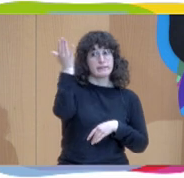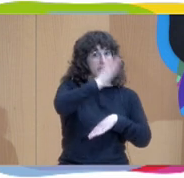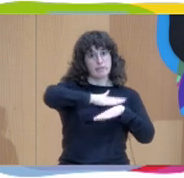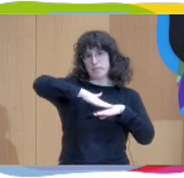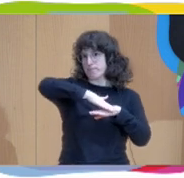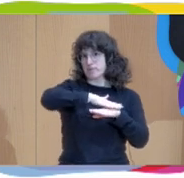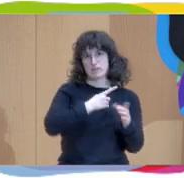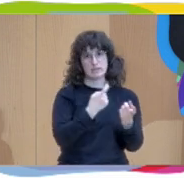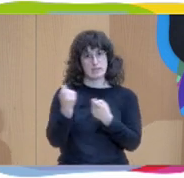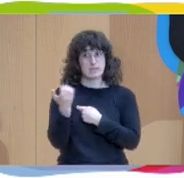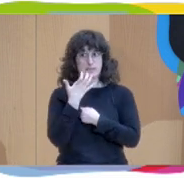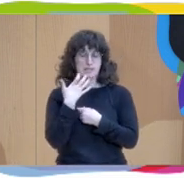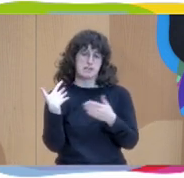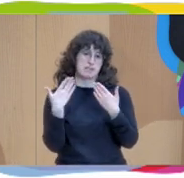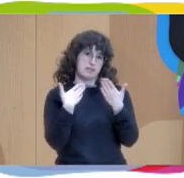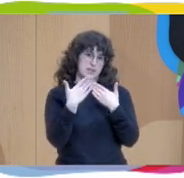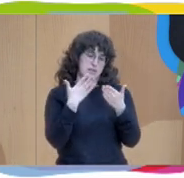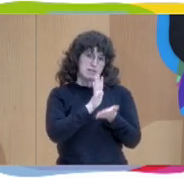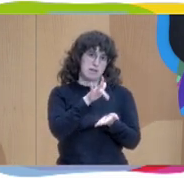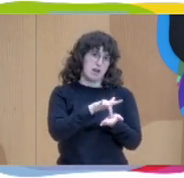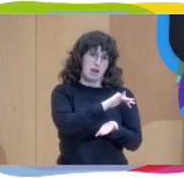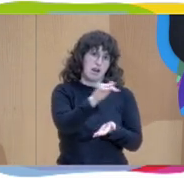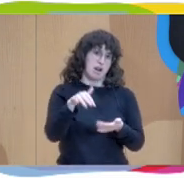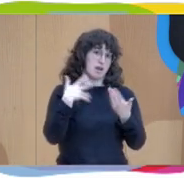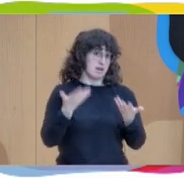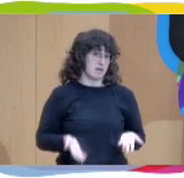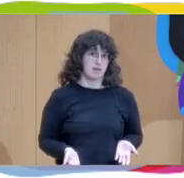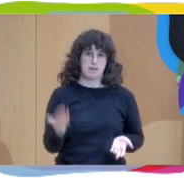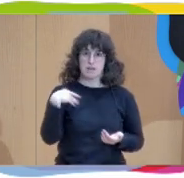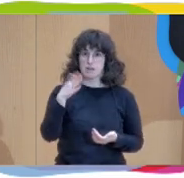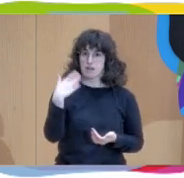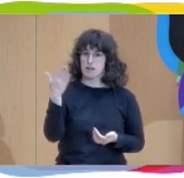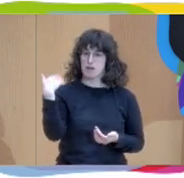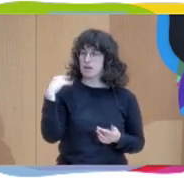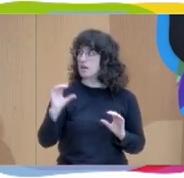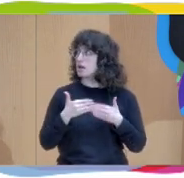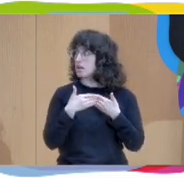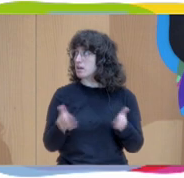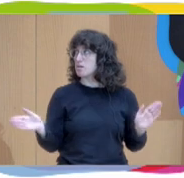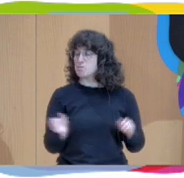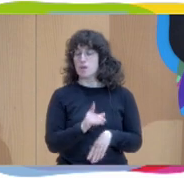So, everything started from this. Maria Karven was giving an opening speech.